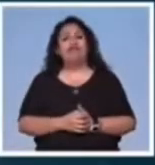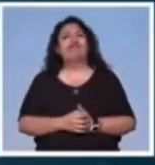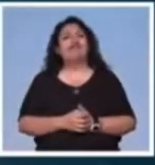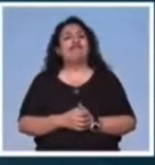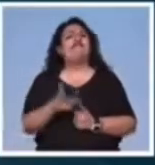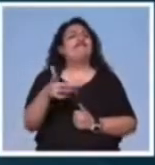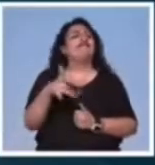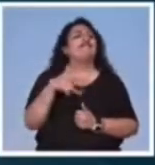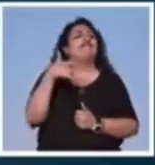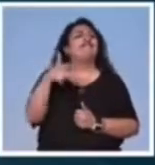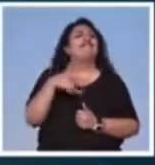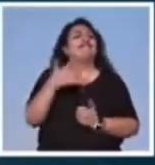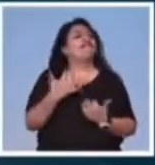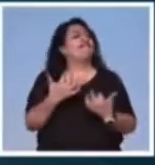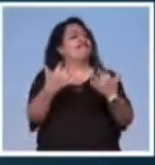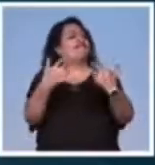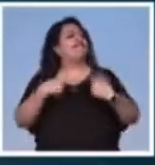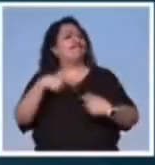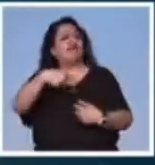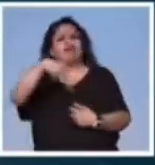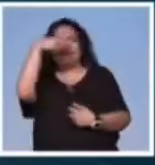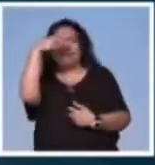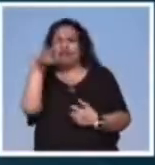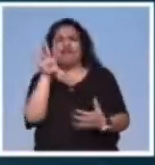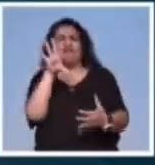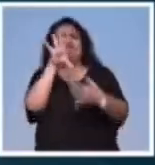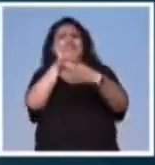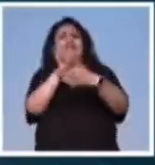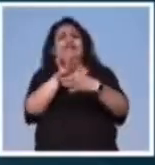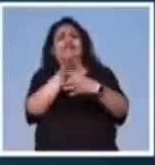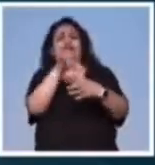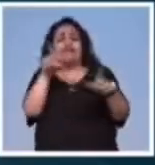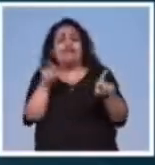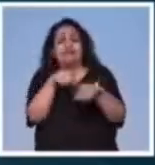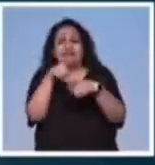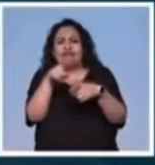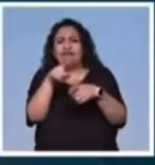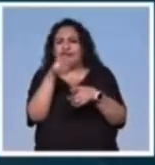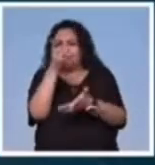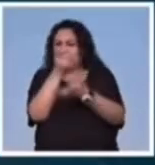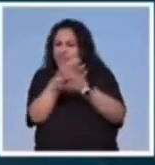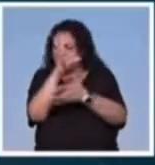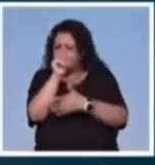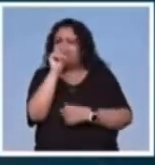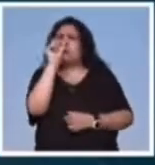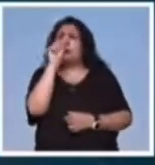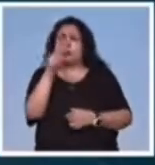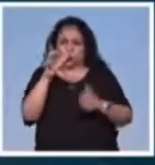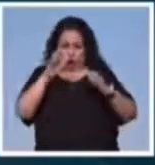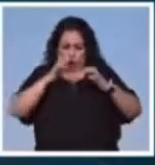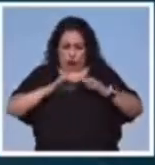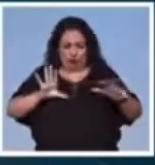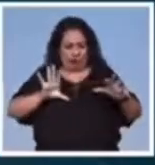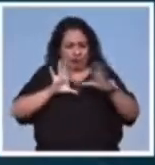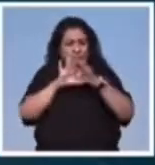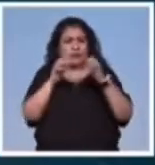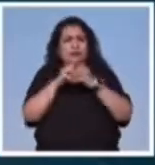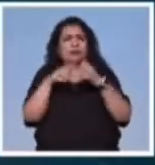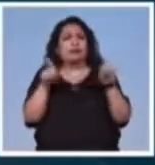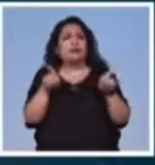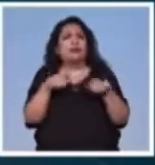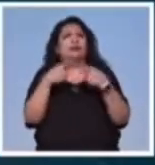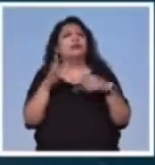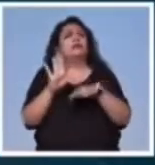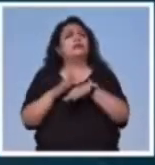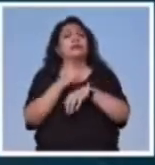do you perceive this Mexican audience, and why does it connect not only musically but also physically with this type of music?